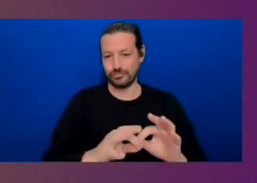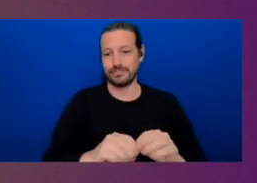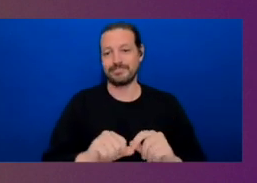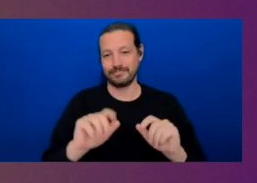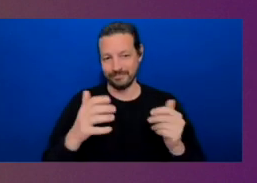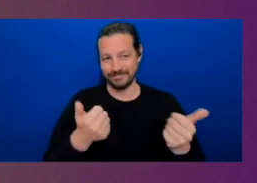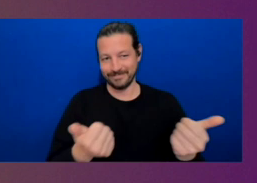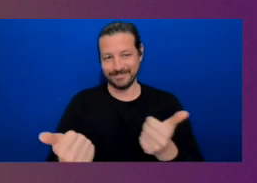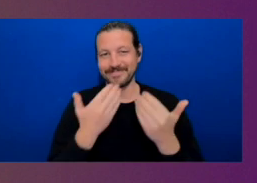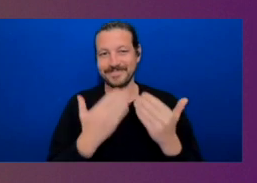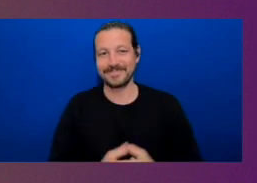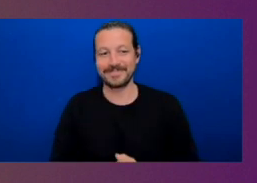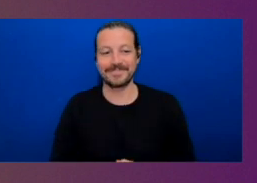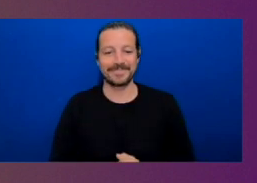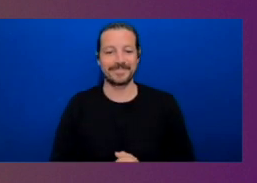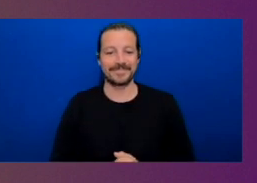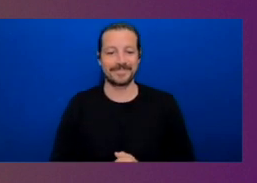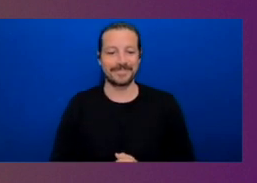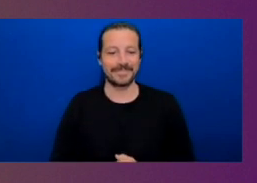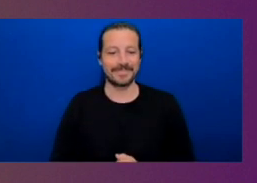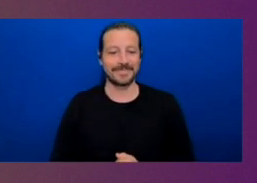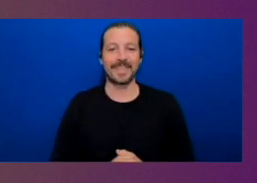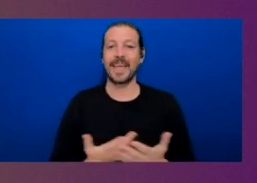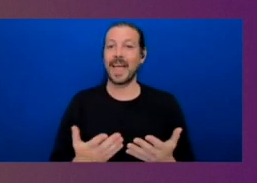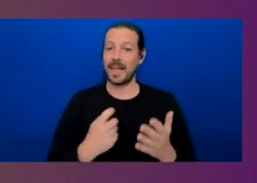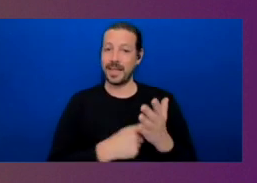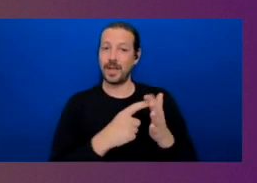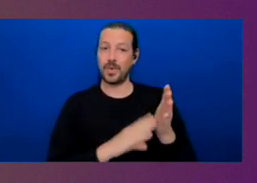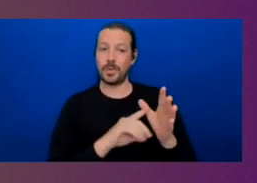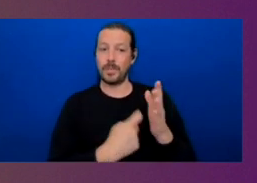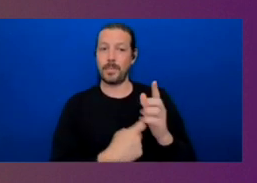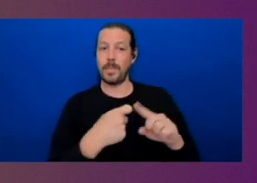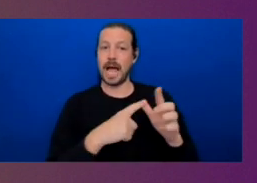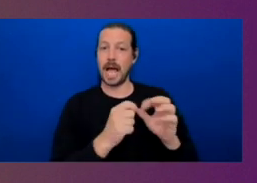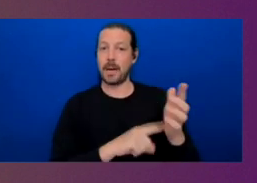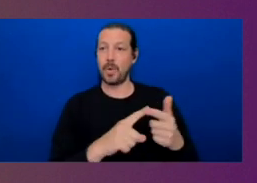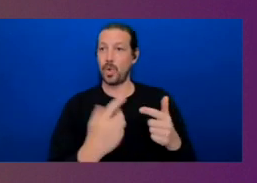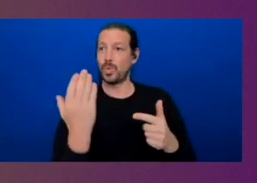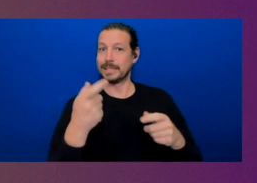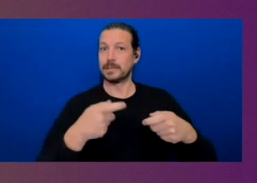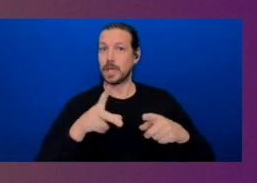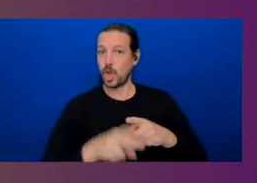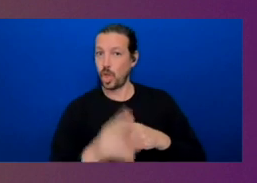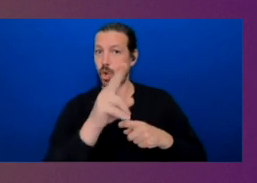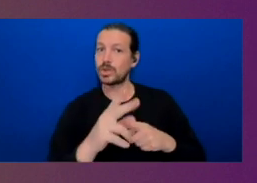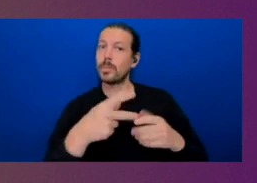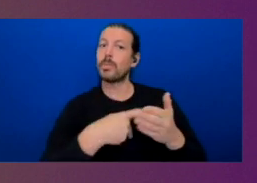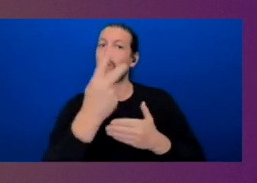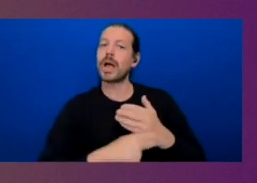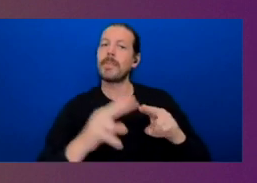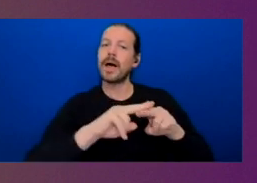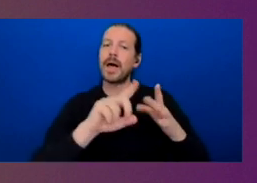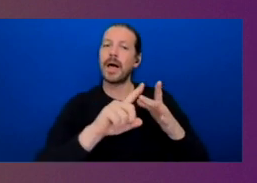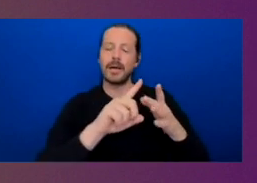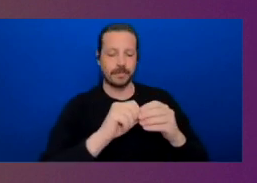Thank you. And Remarkable recently launched a fellowship program called the Jessica King